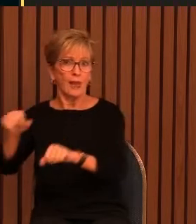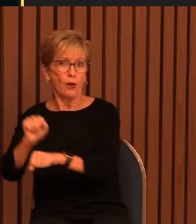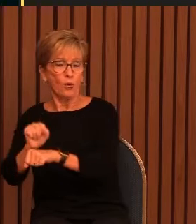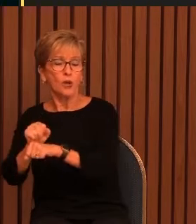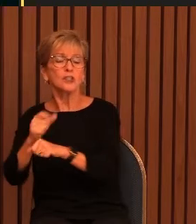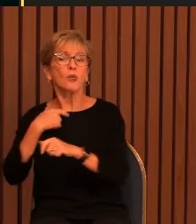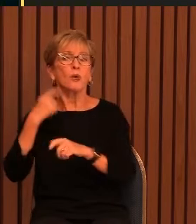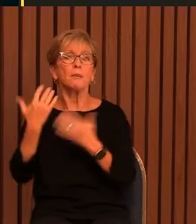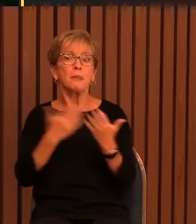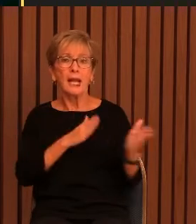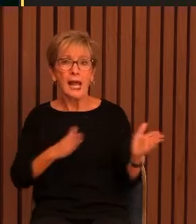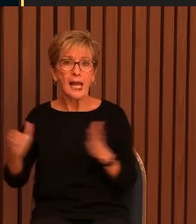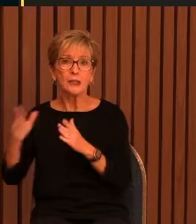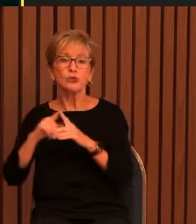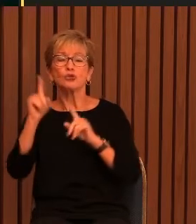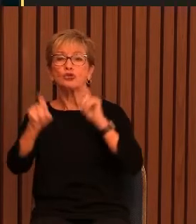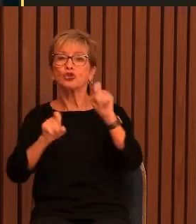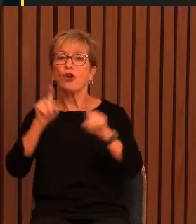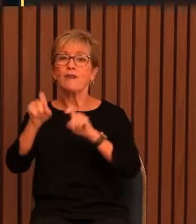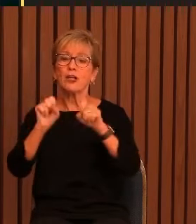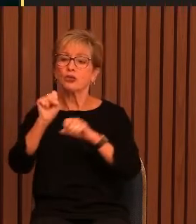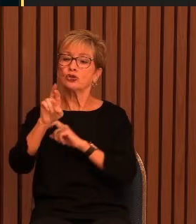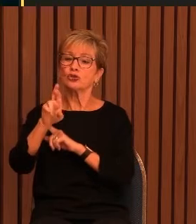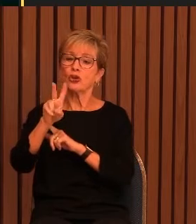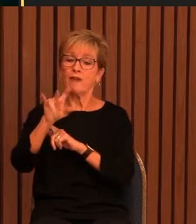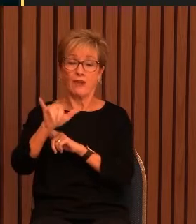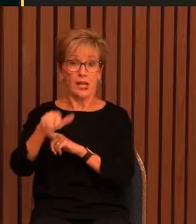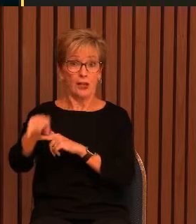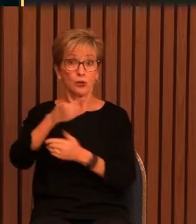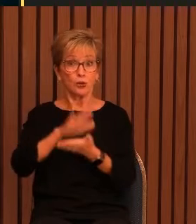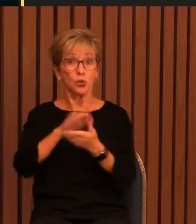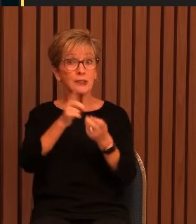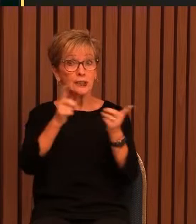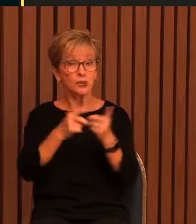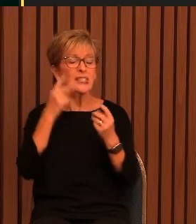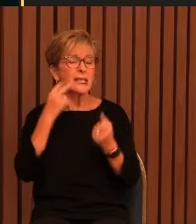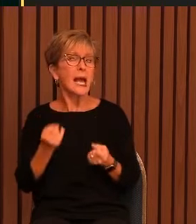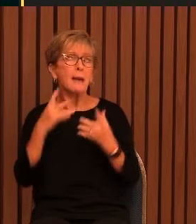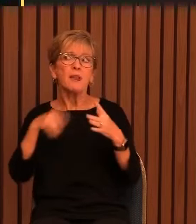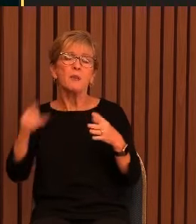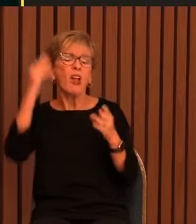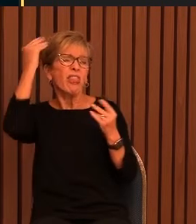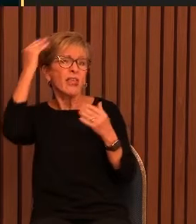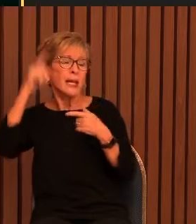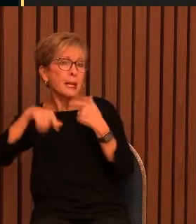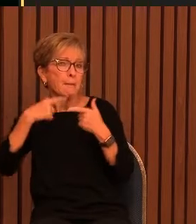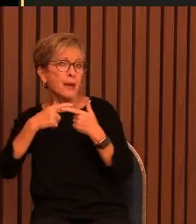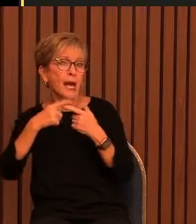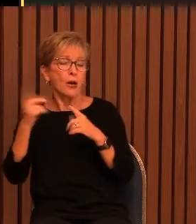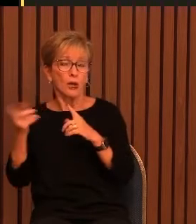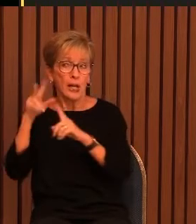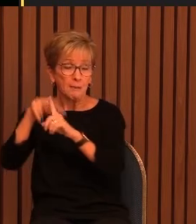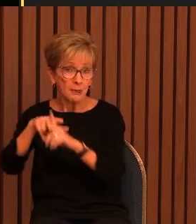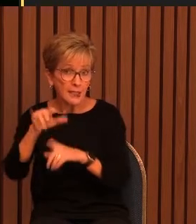some surveying of districts to make sure we know how many districts are thinking about or have